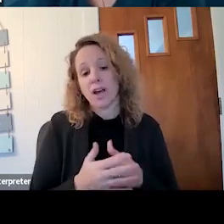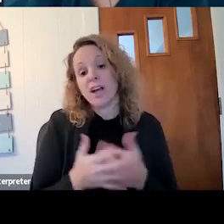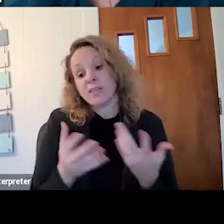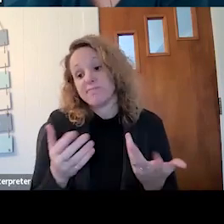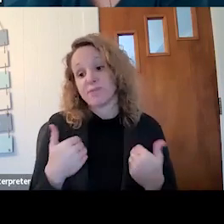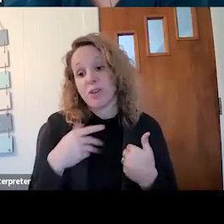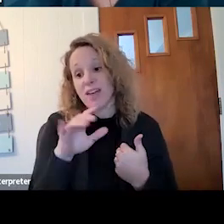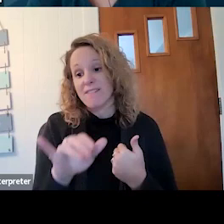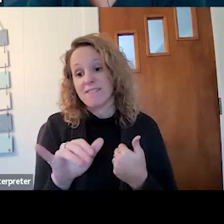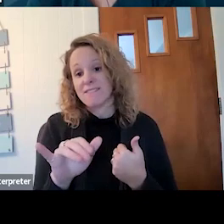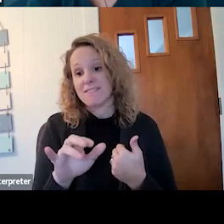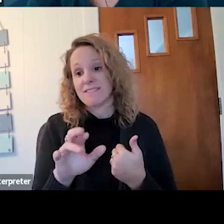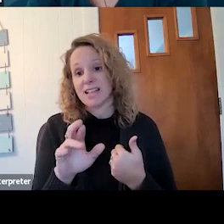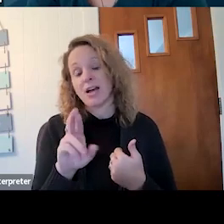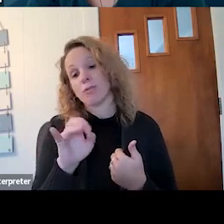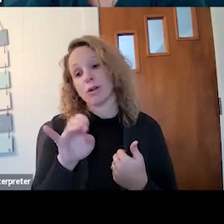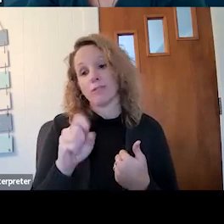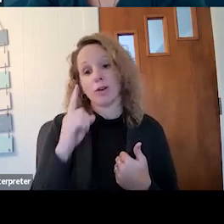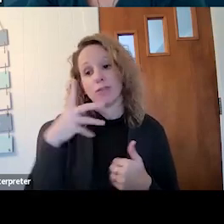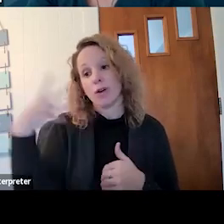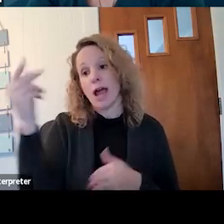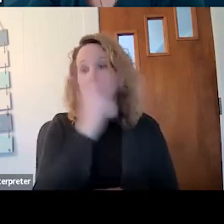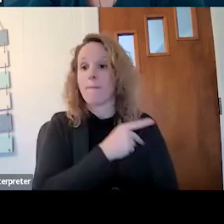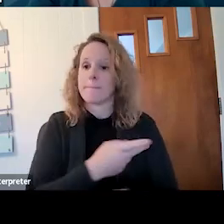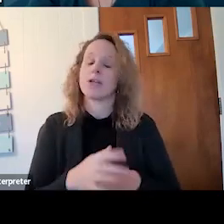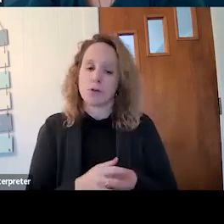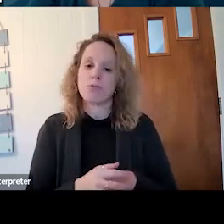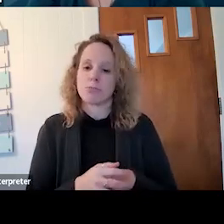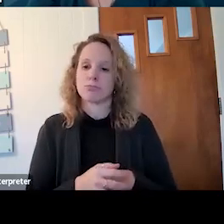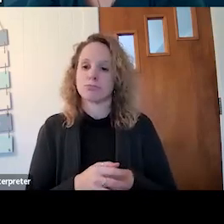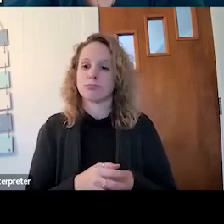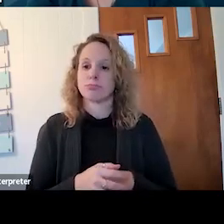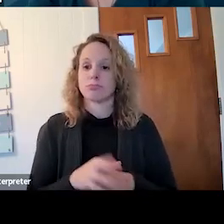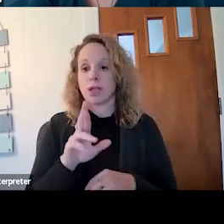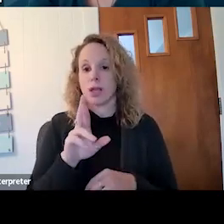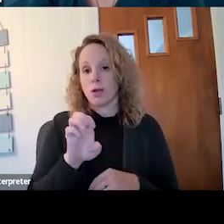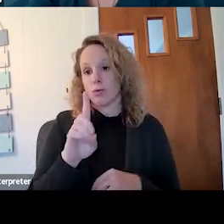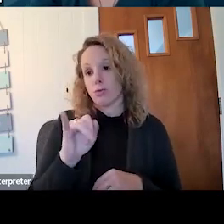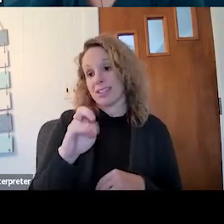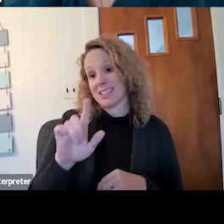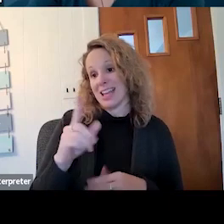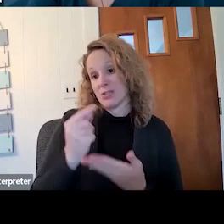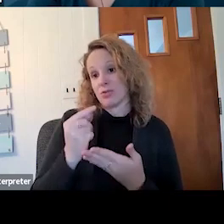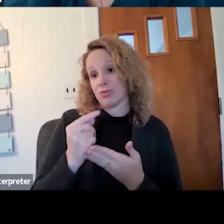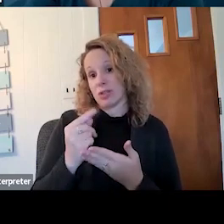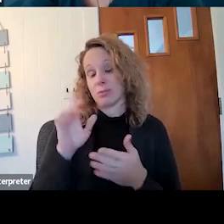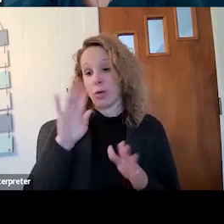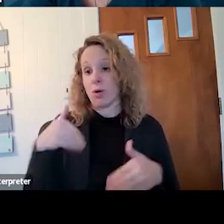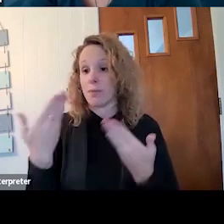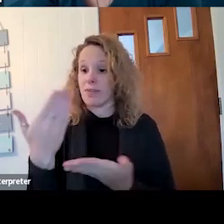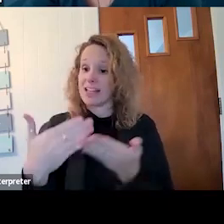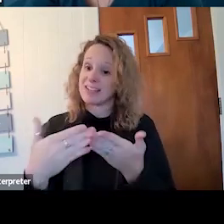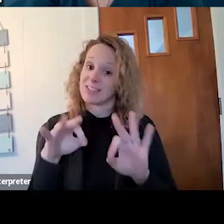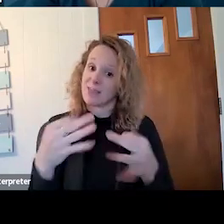And we do a lot of referrals for outpatient and residential treatment there. And they also provide some family